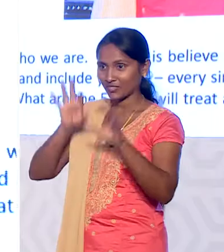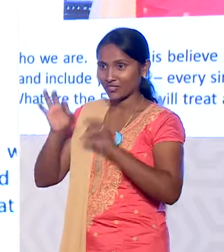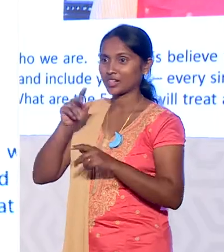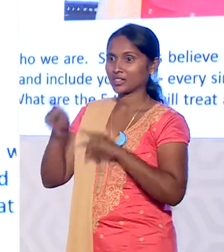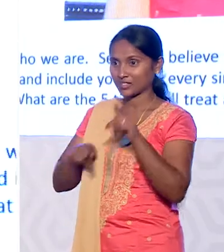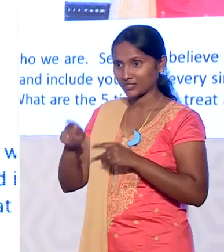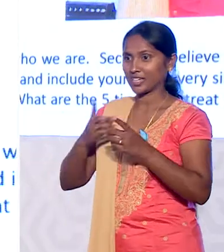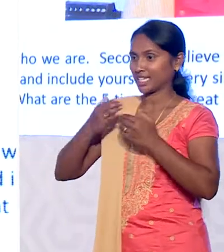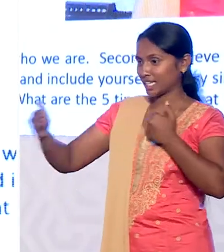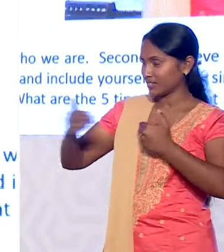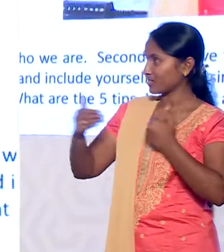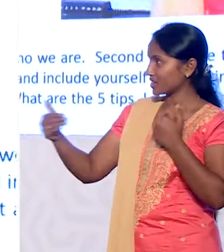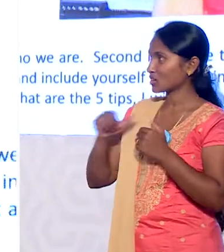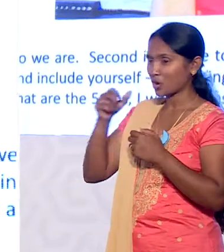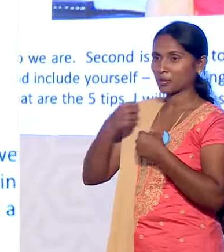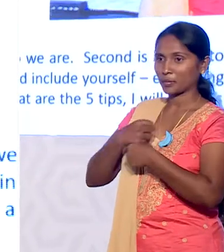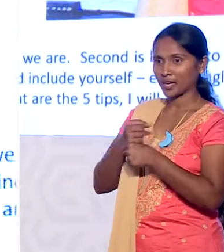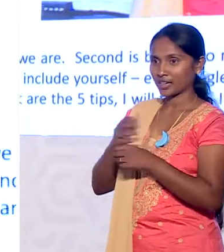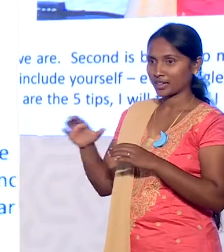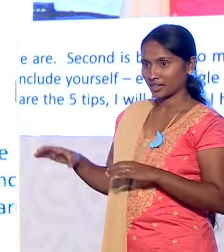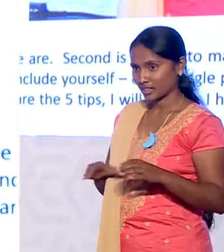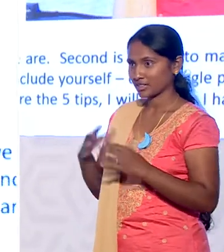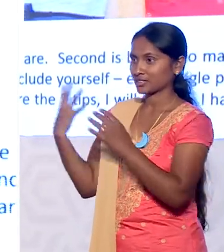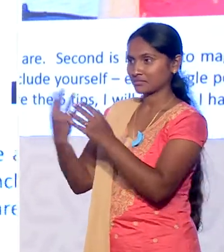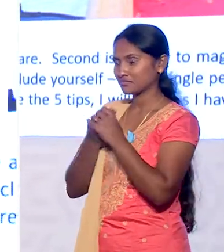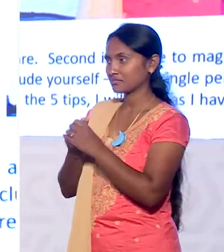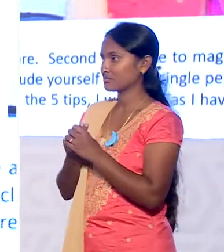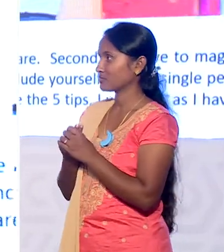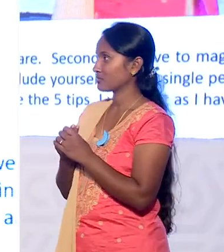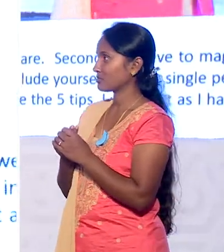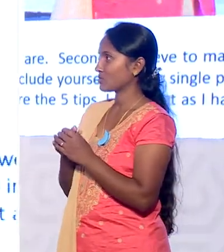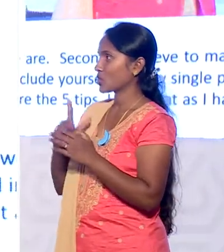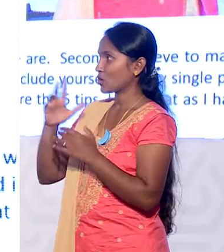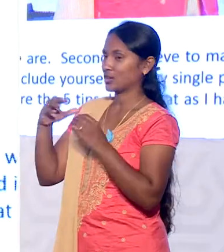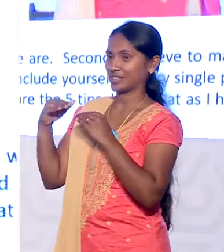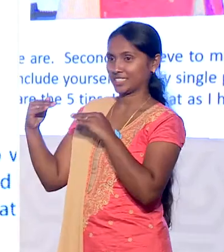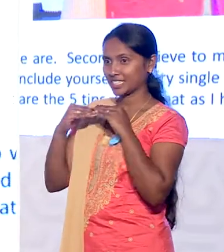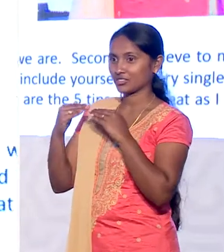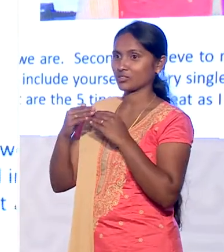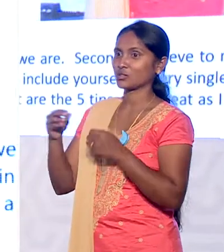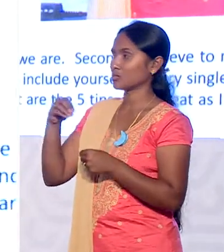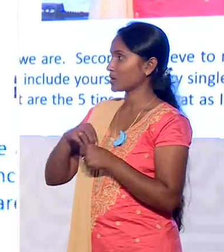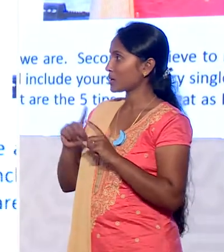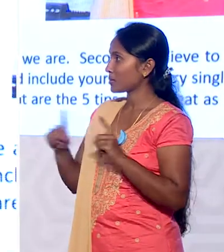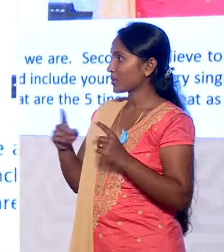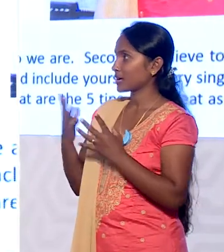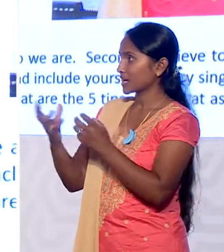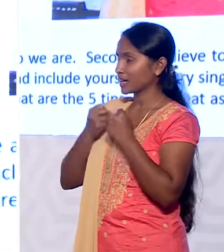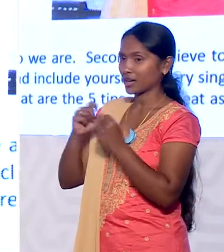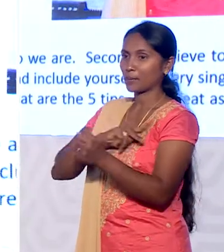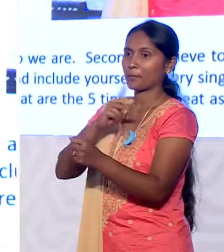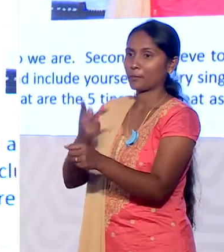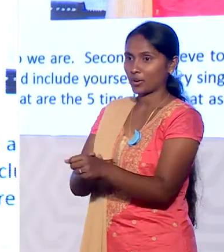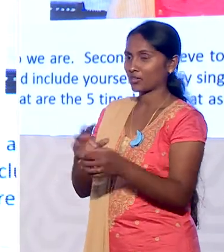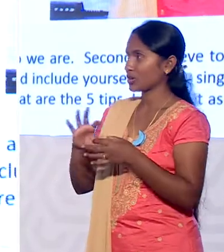are dividing us, not making us act collectively together. Our uniqueness is wonderful, but our collective power is